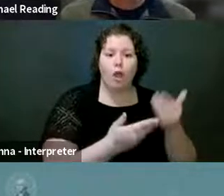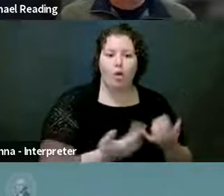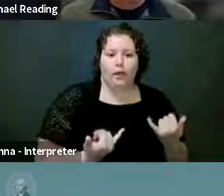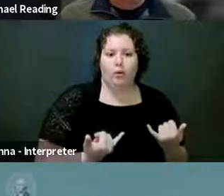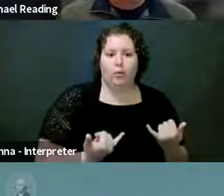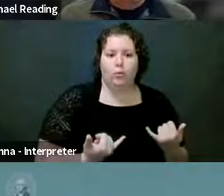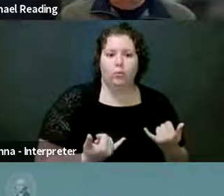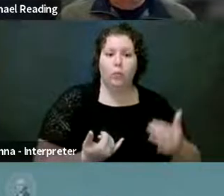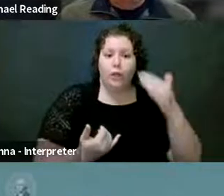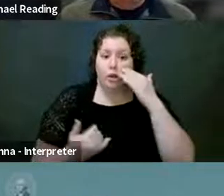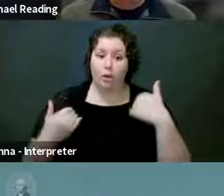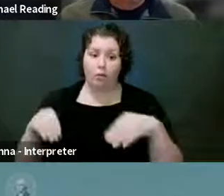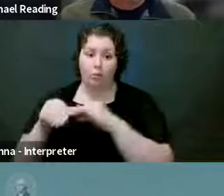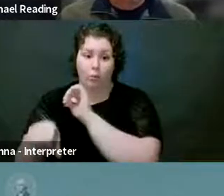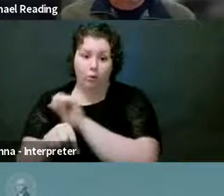those comments.